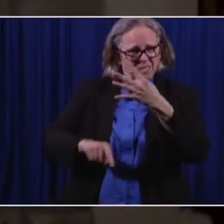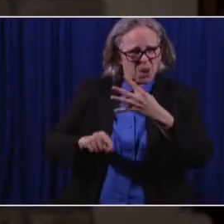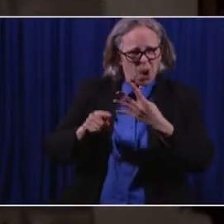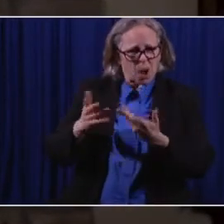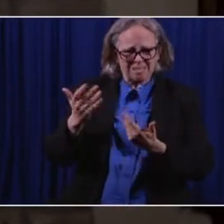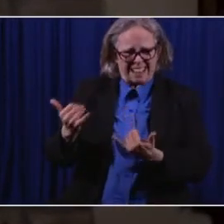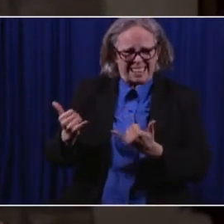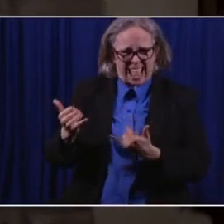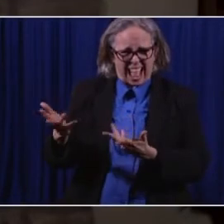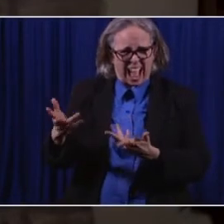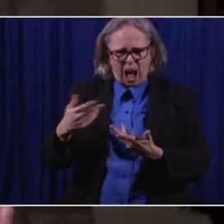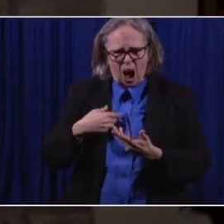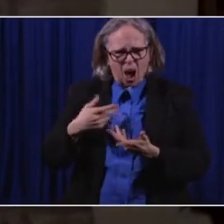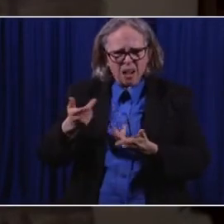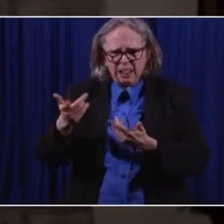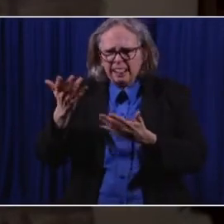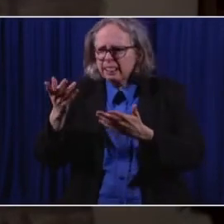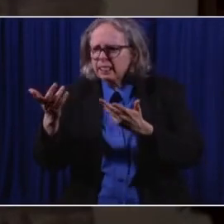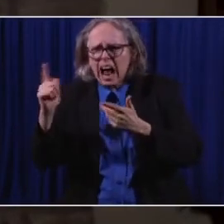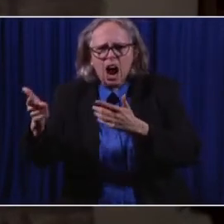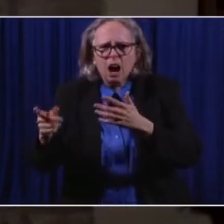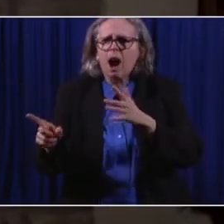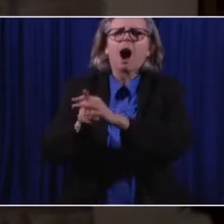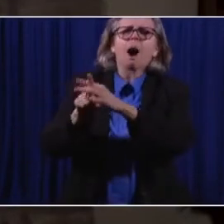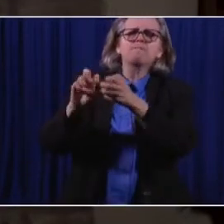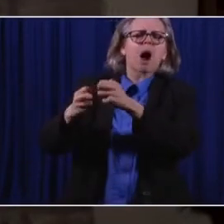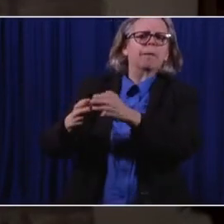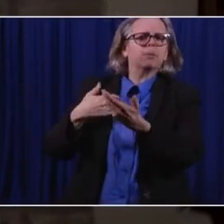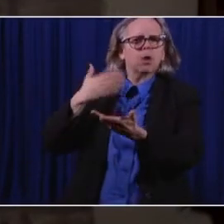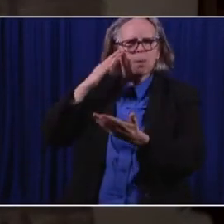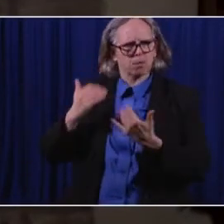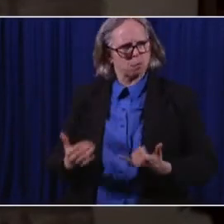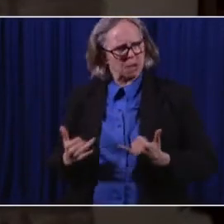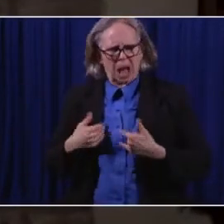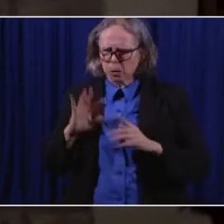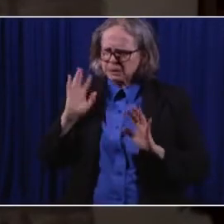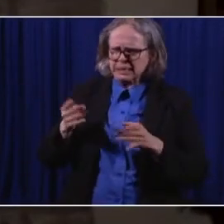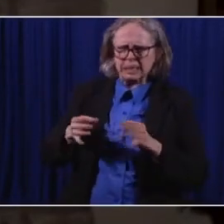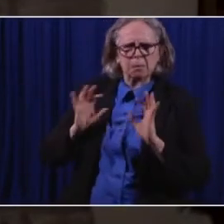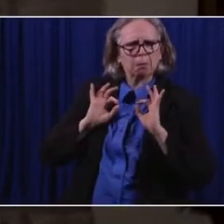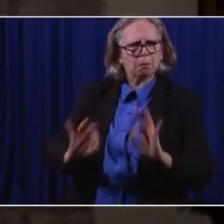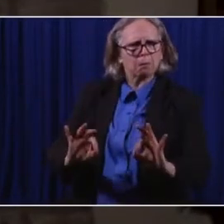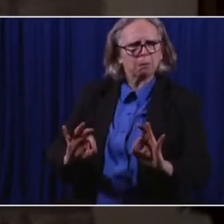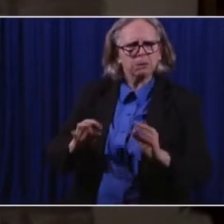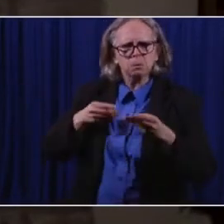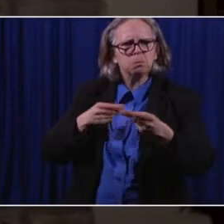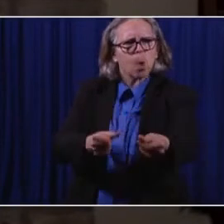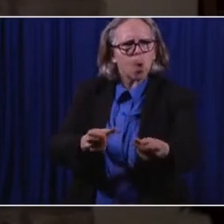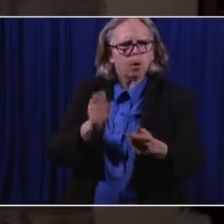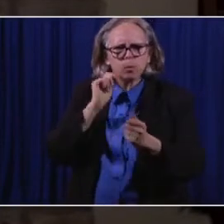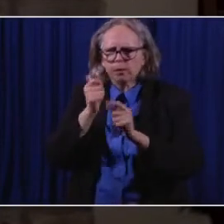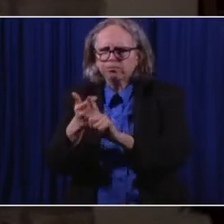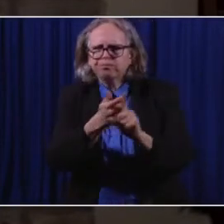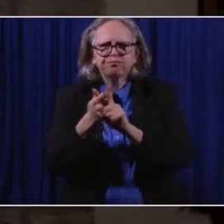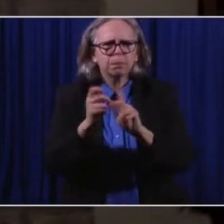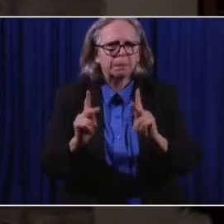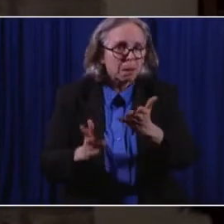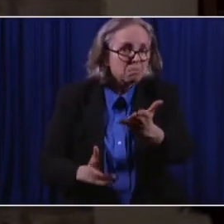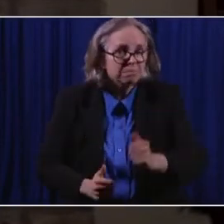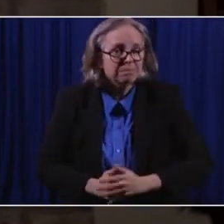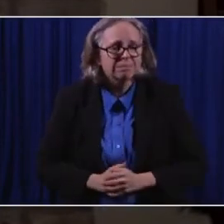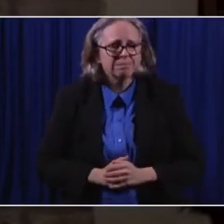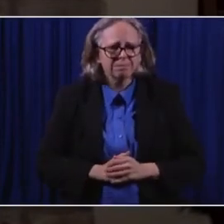may be something that comes up that I'm not aware of, but they're on track. They're on track. And look,